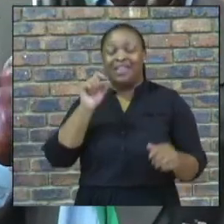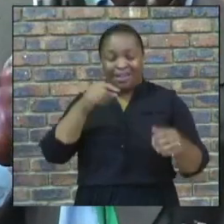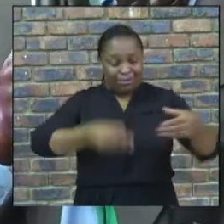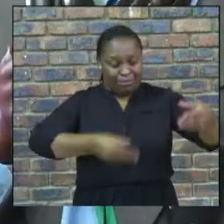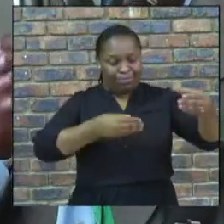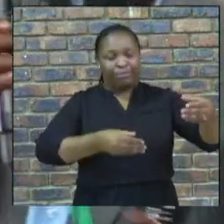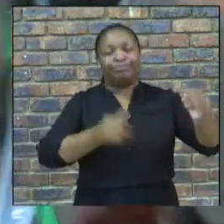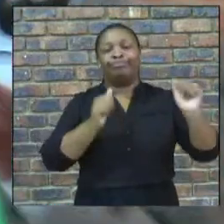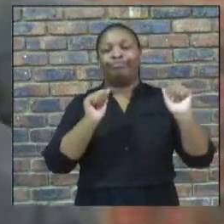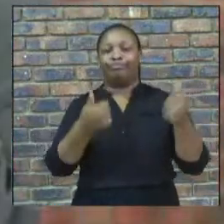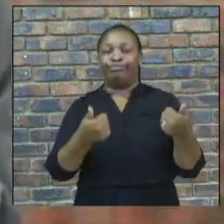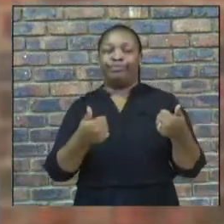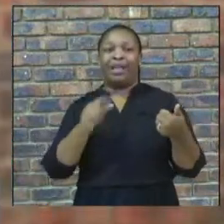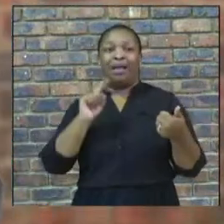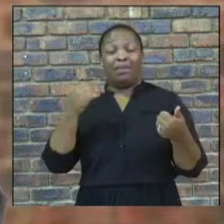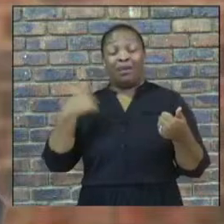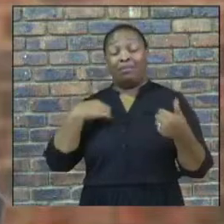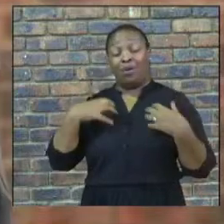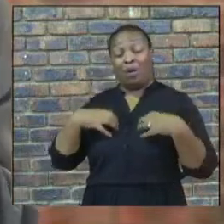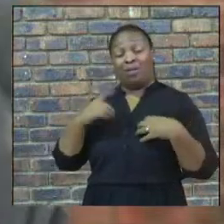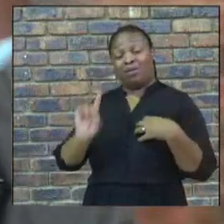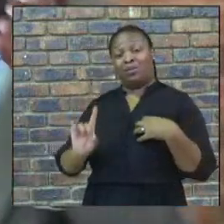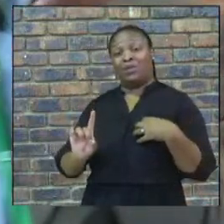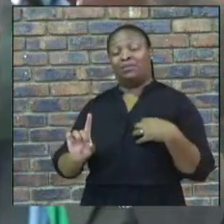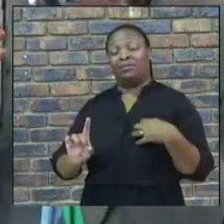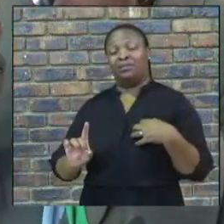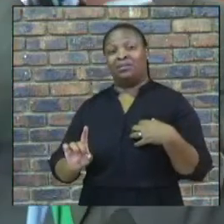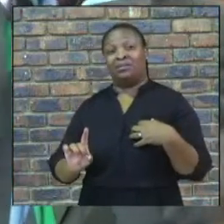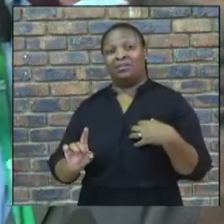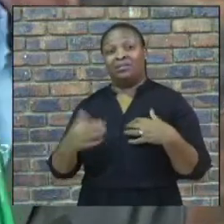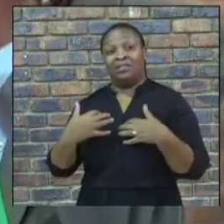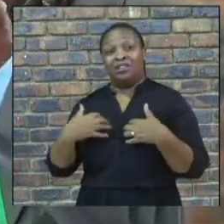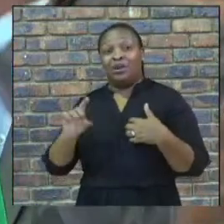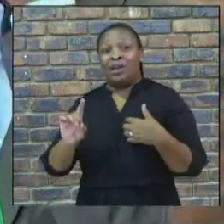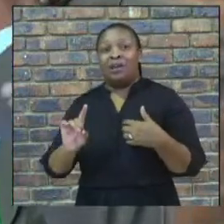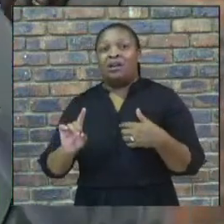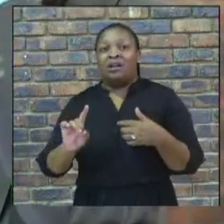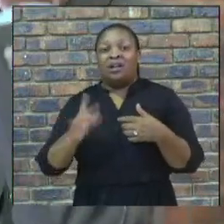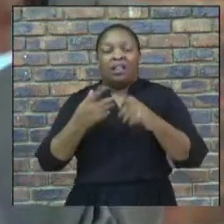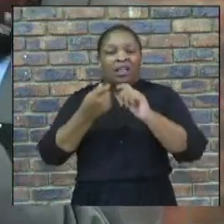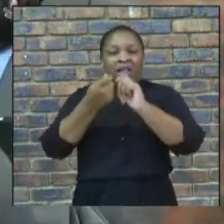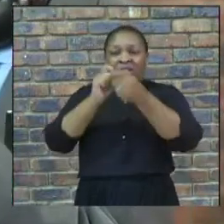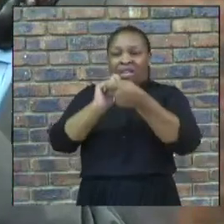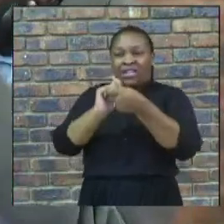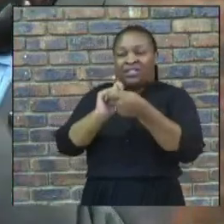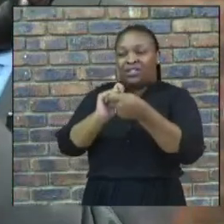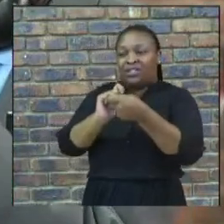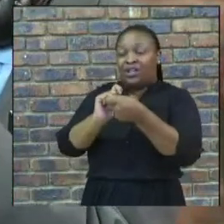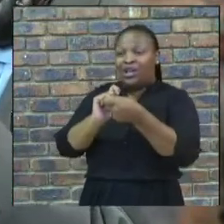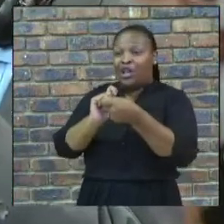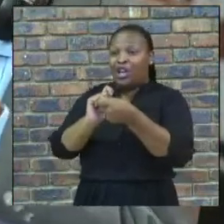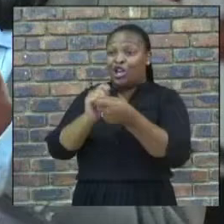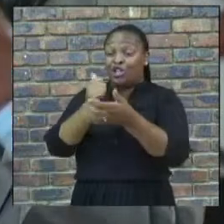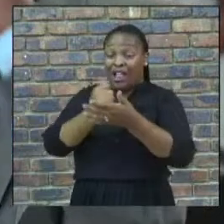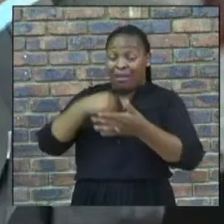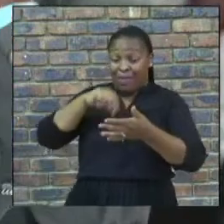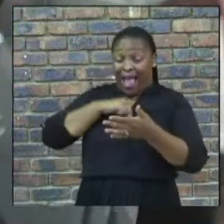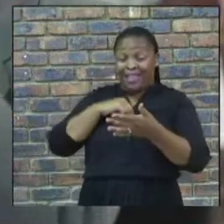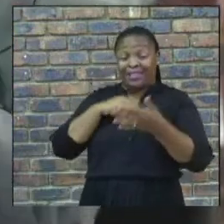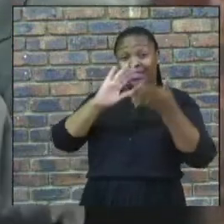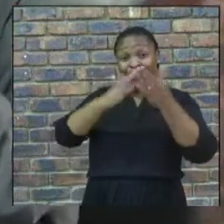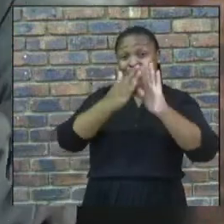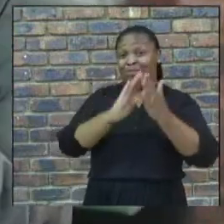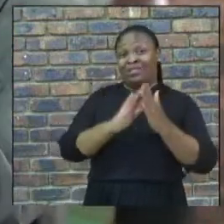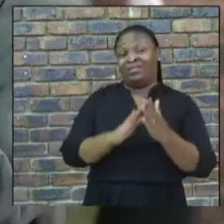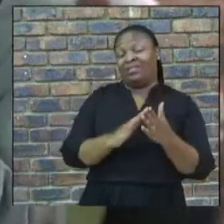document, but my worry is one, it's not going to be implemented to benefit us, the communities, because nothing